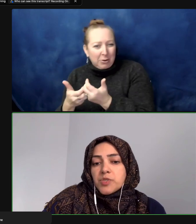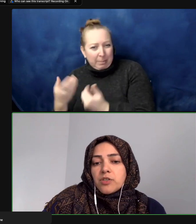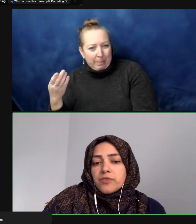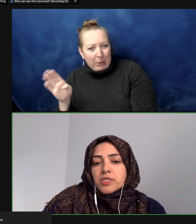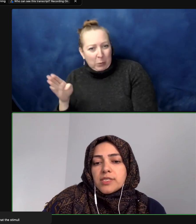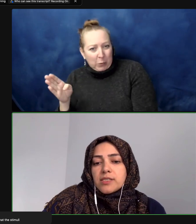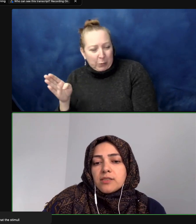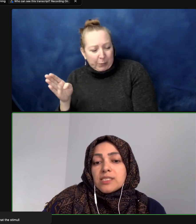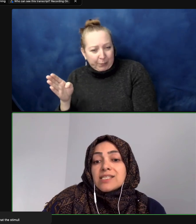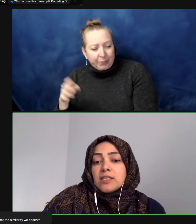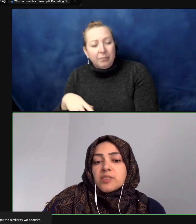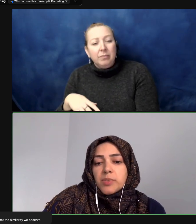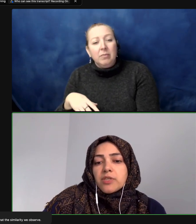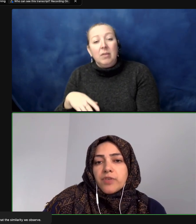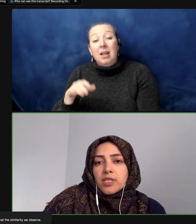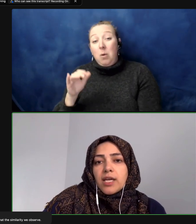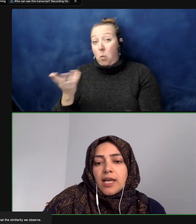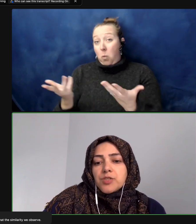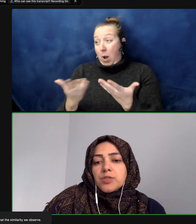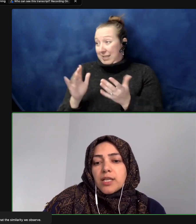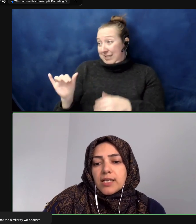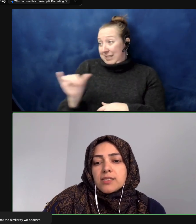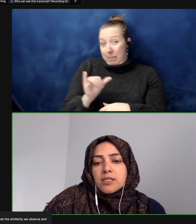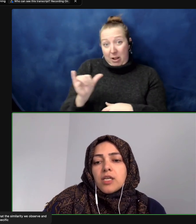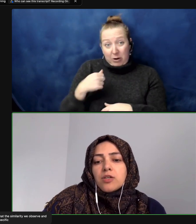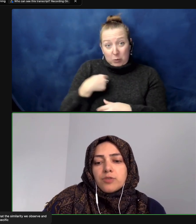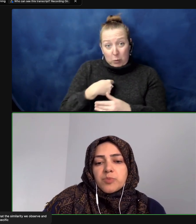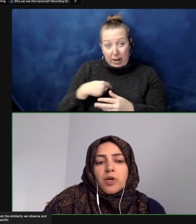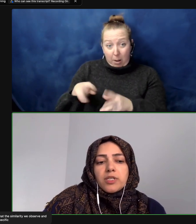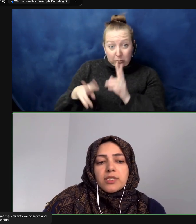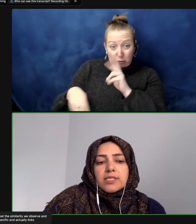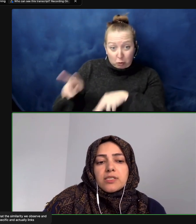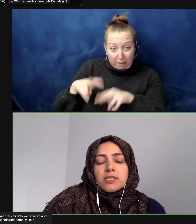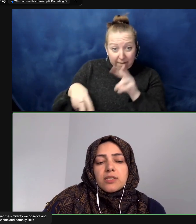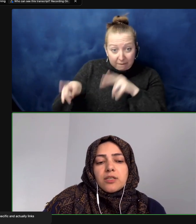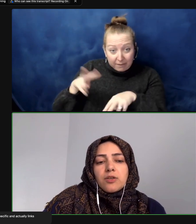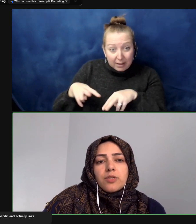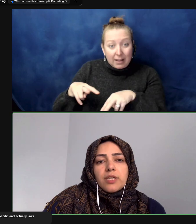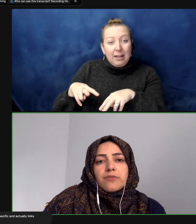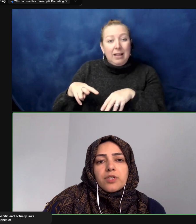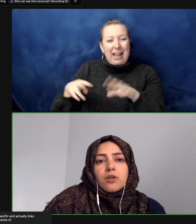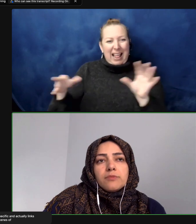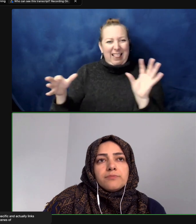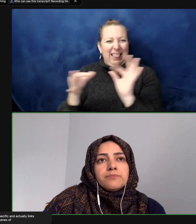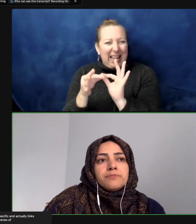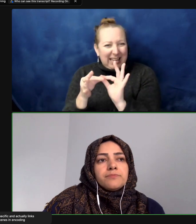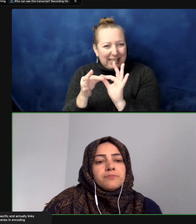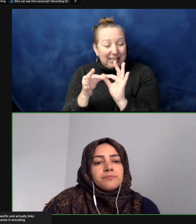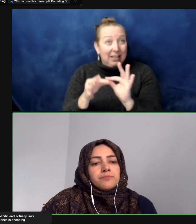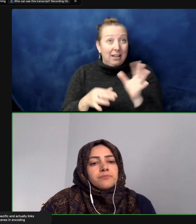similarity we observe is scene-specific and actually links corresponding scenes in encoding.